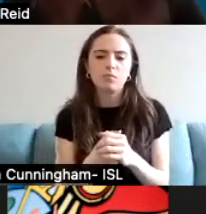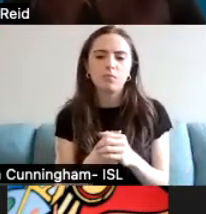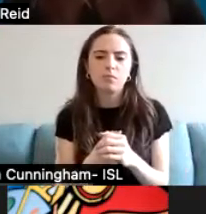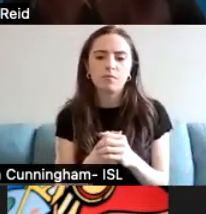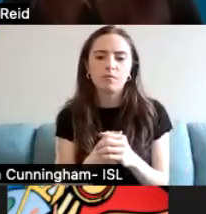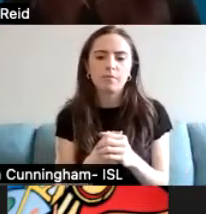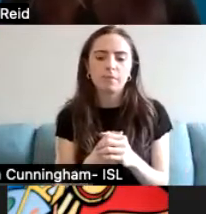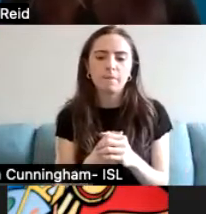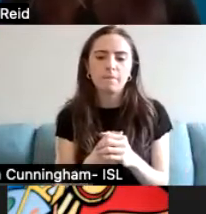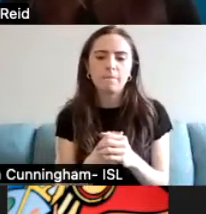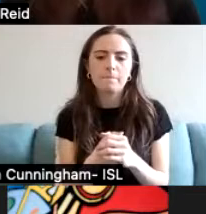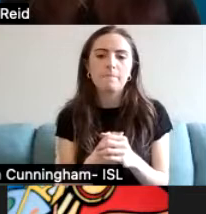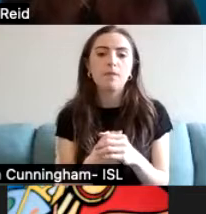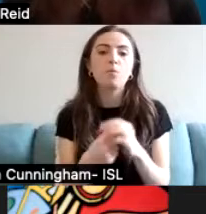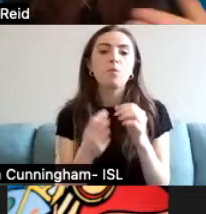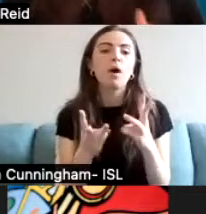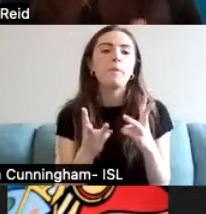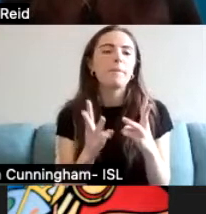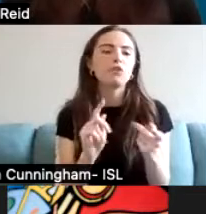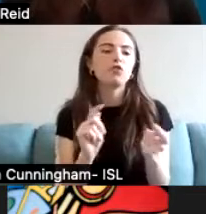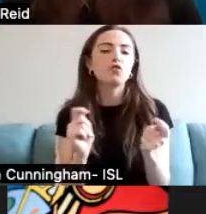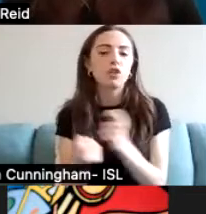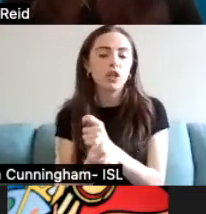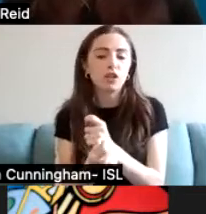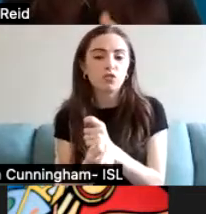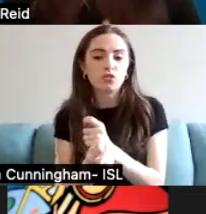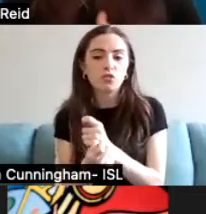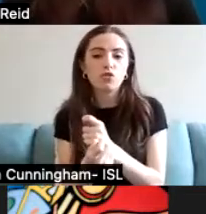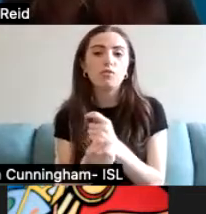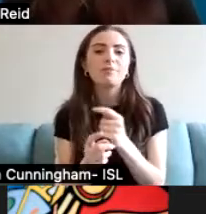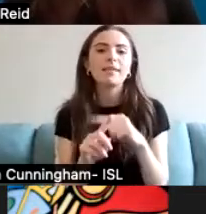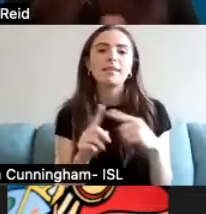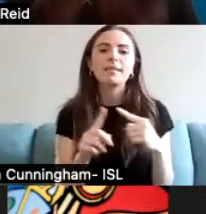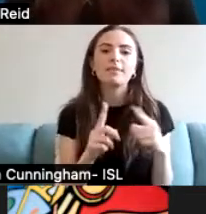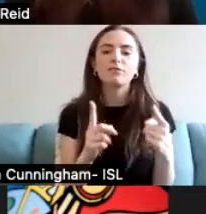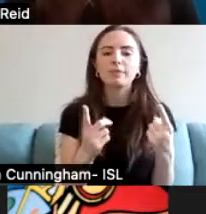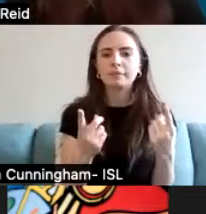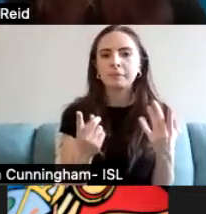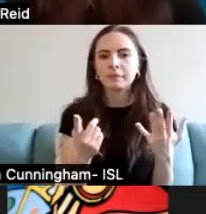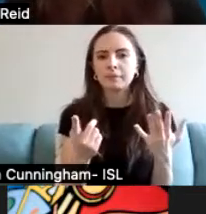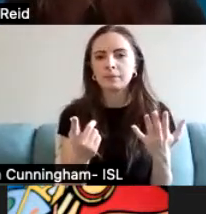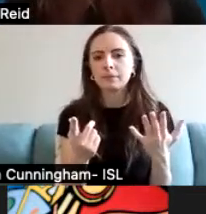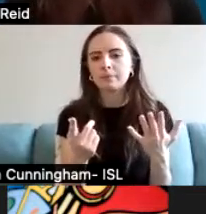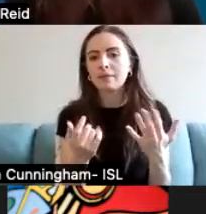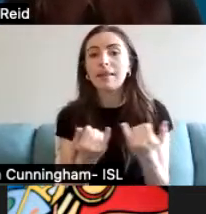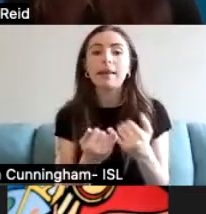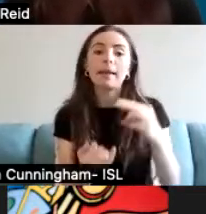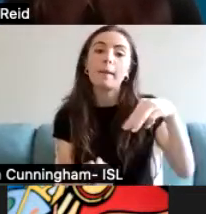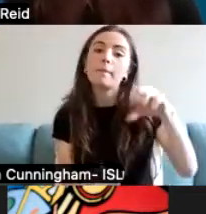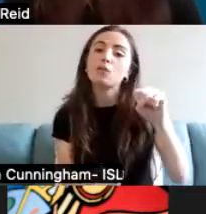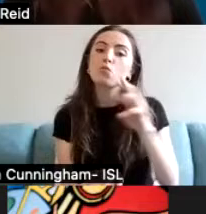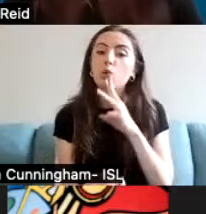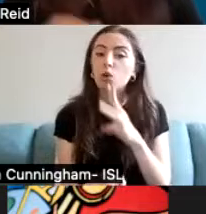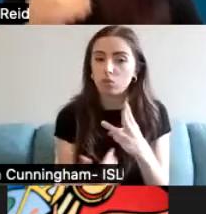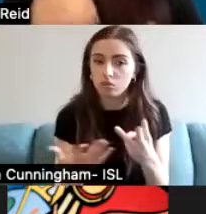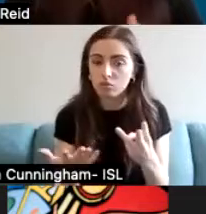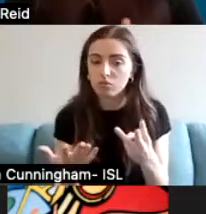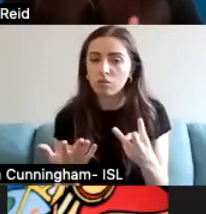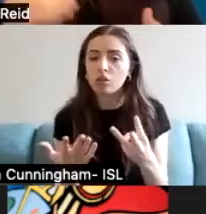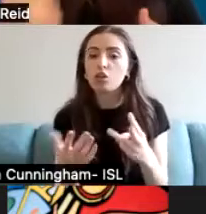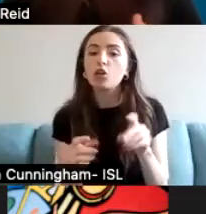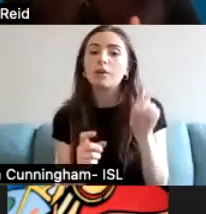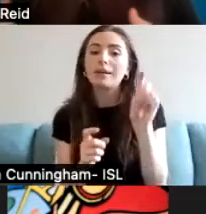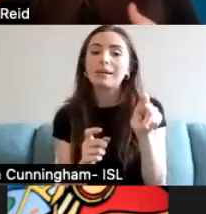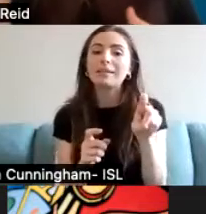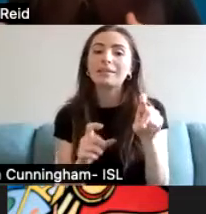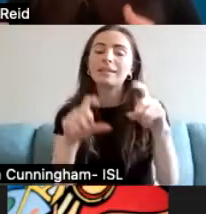would suggest to do instead of that is there's some built-in functions in something in for instance, Microsoft Word, where you can select heading